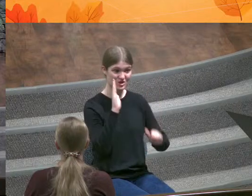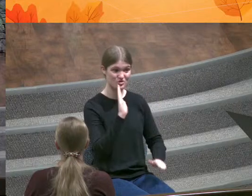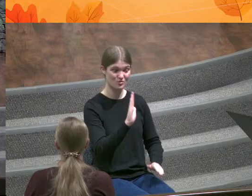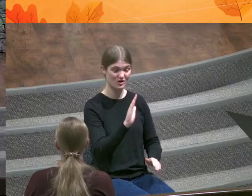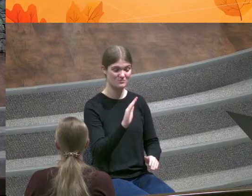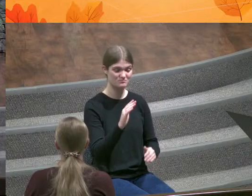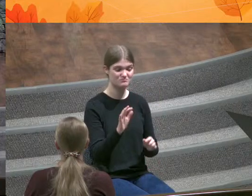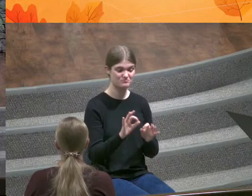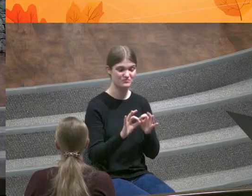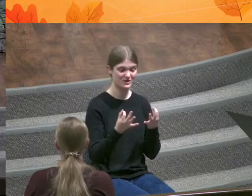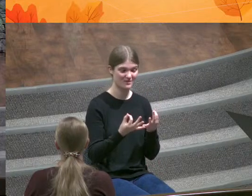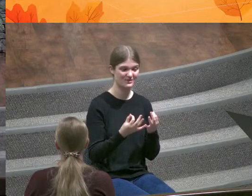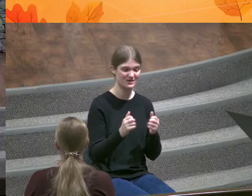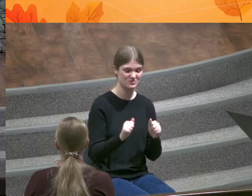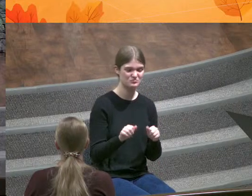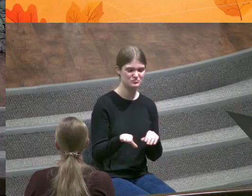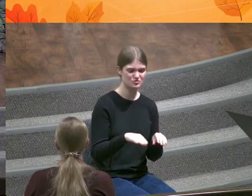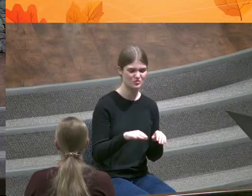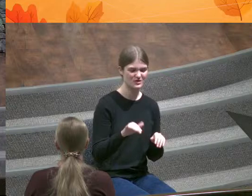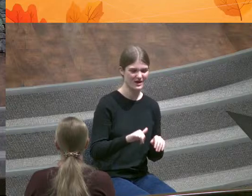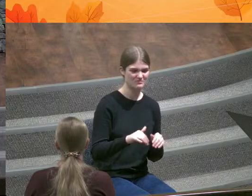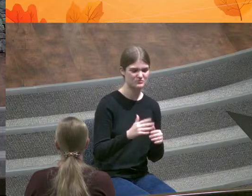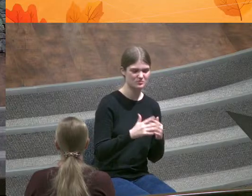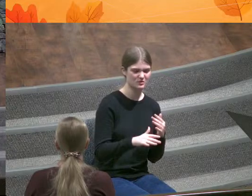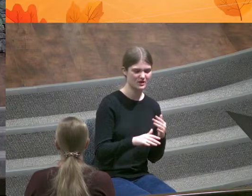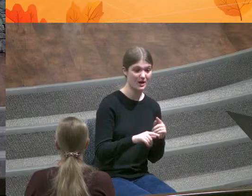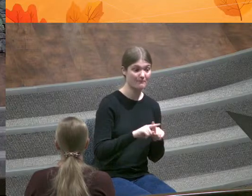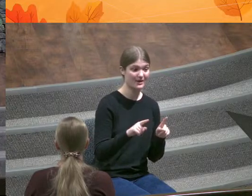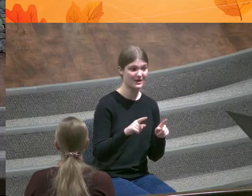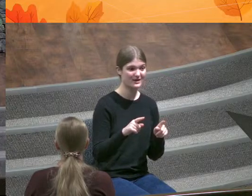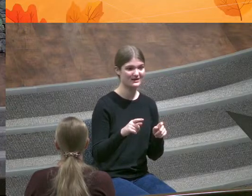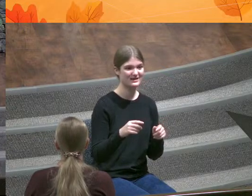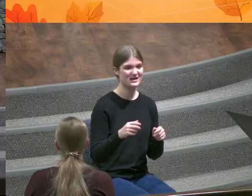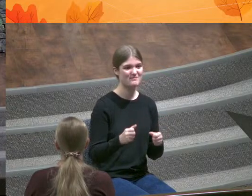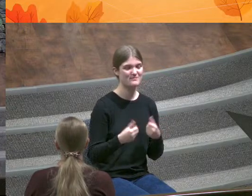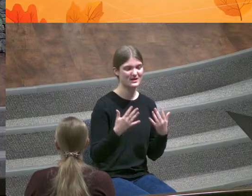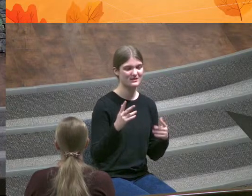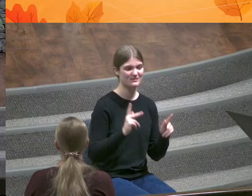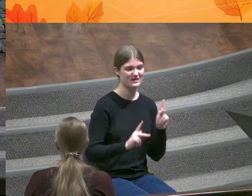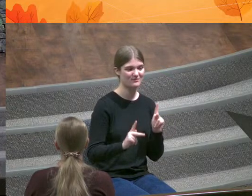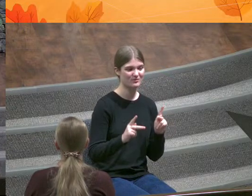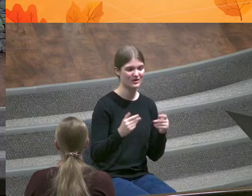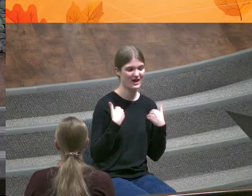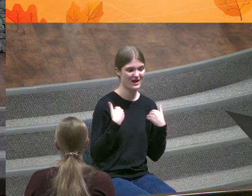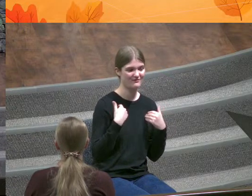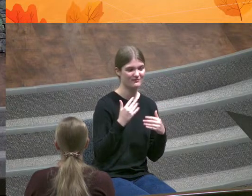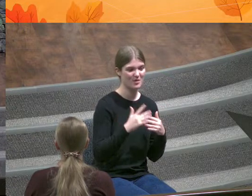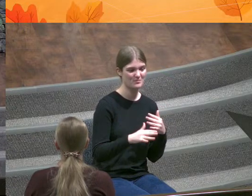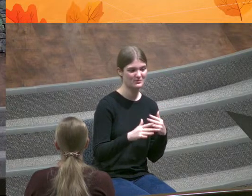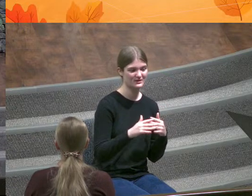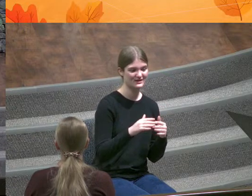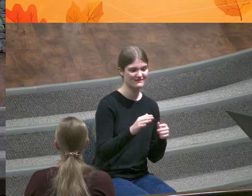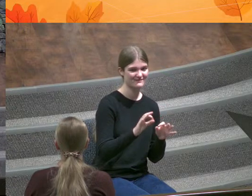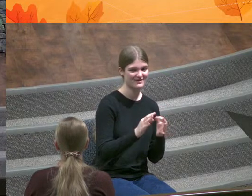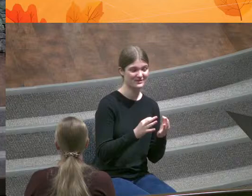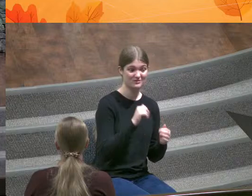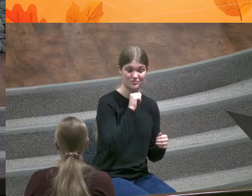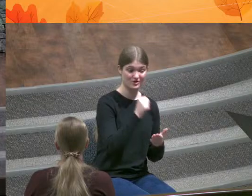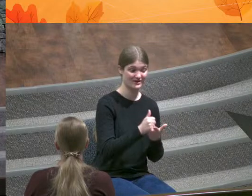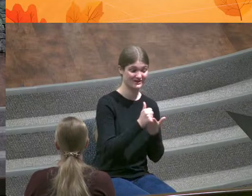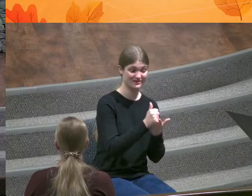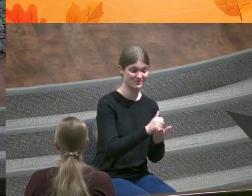people, bloodline, can do that. But you know, a lot of folks have a people, bloodline, that aren't helping in that way at all.